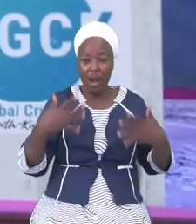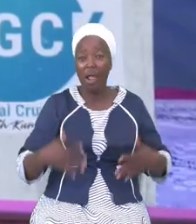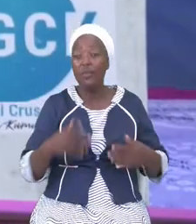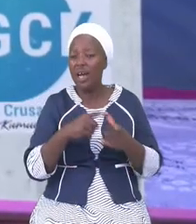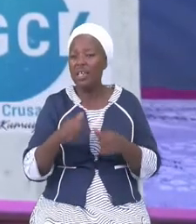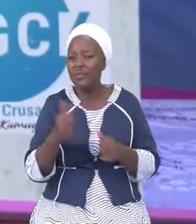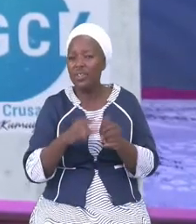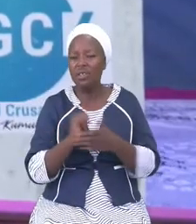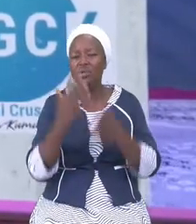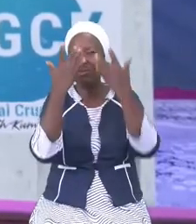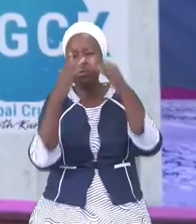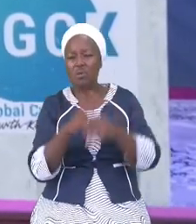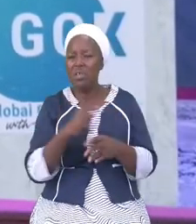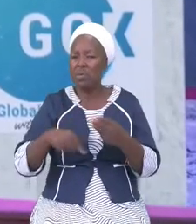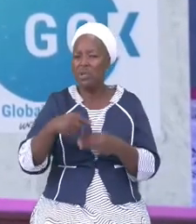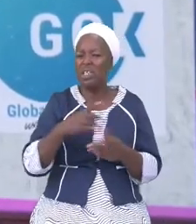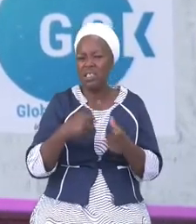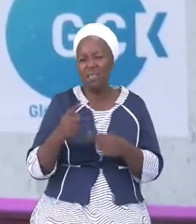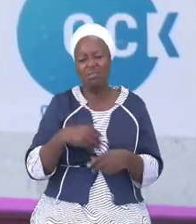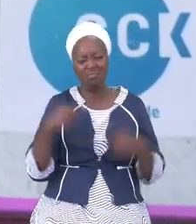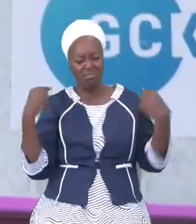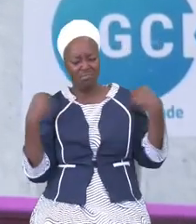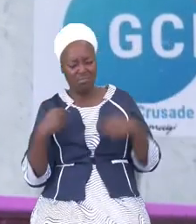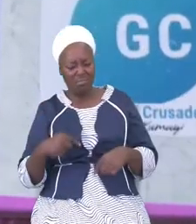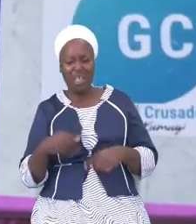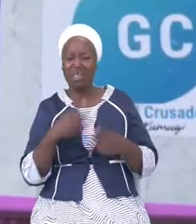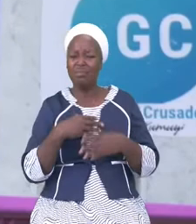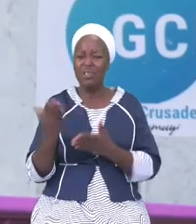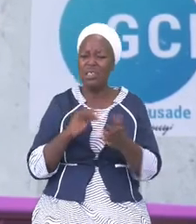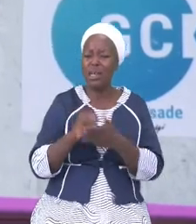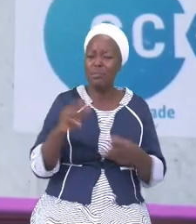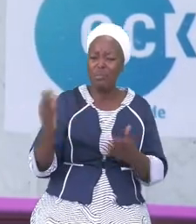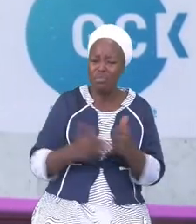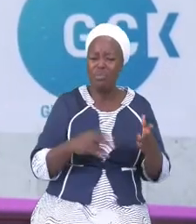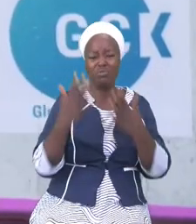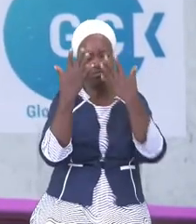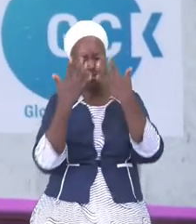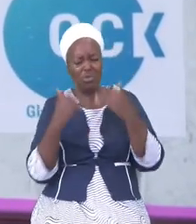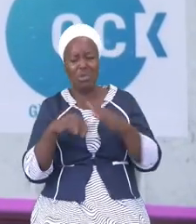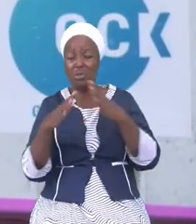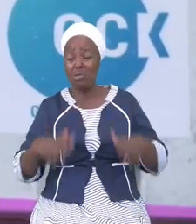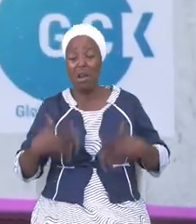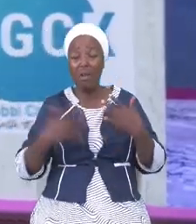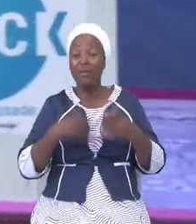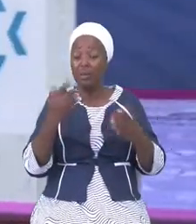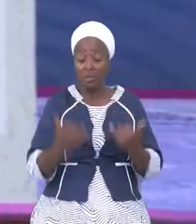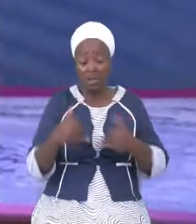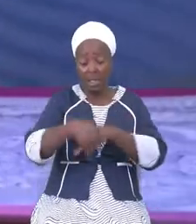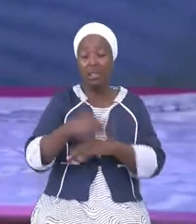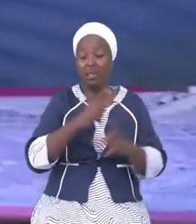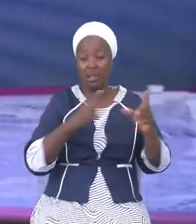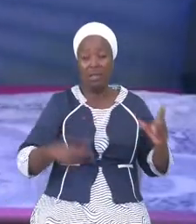you are sorrowful about, everything that causes affliction in your life, tonight the Lord is going